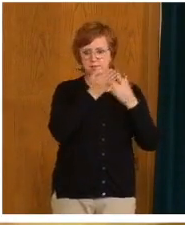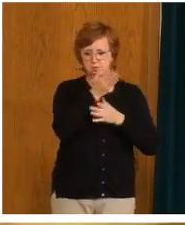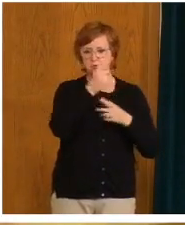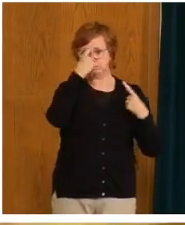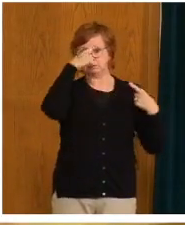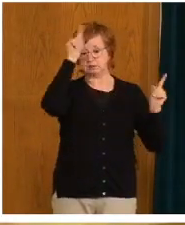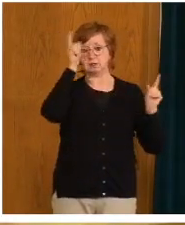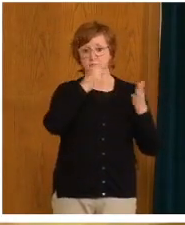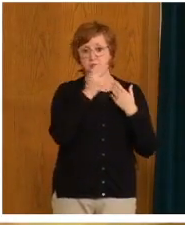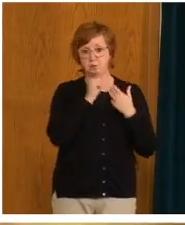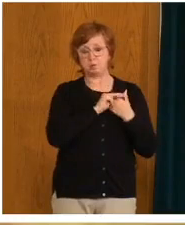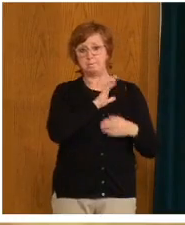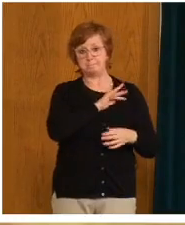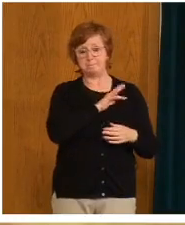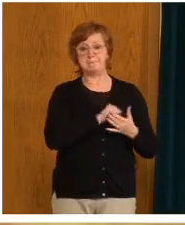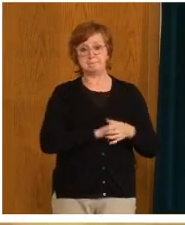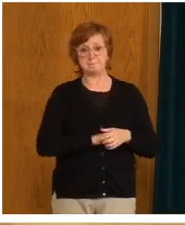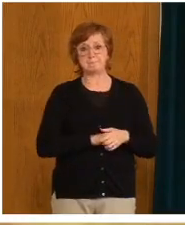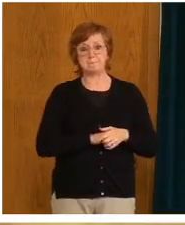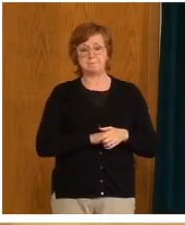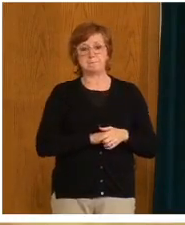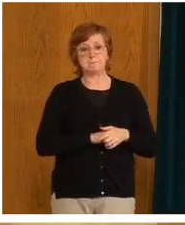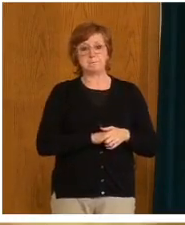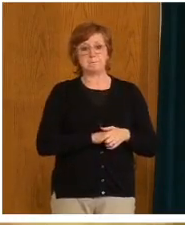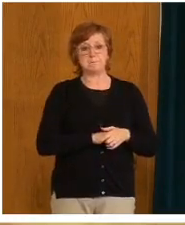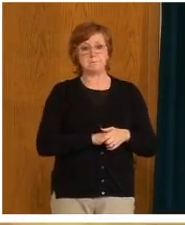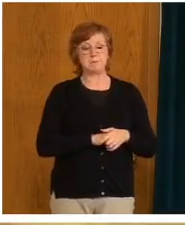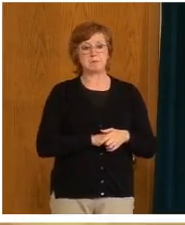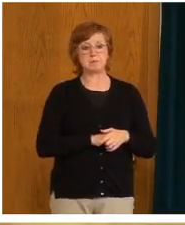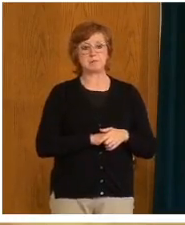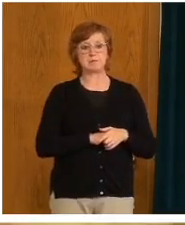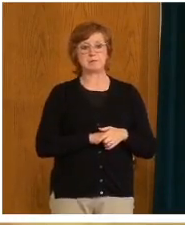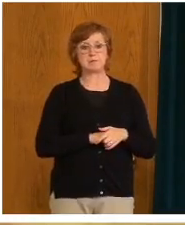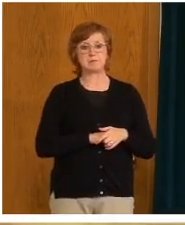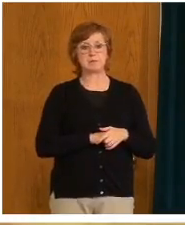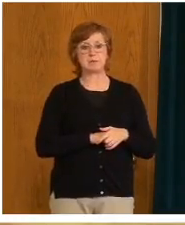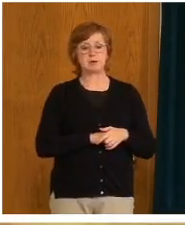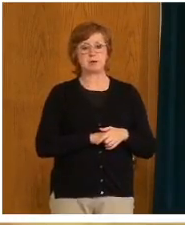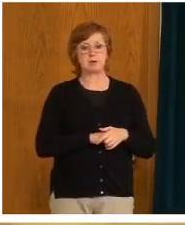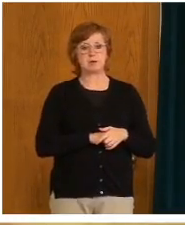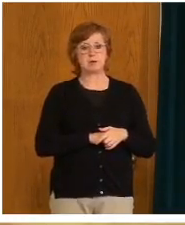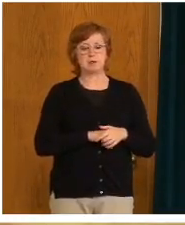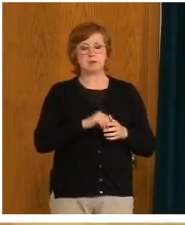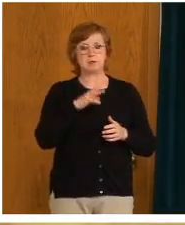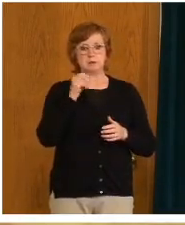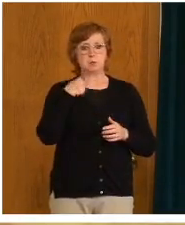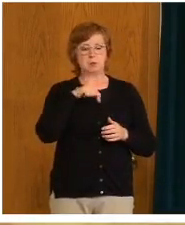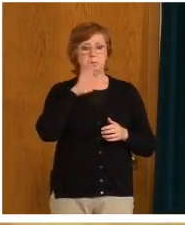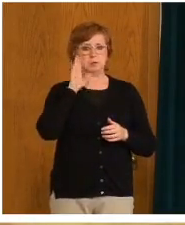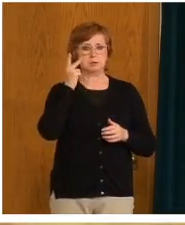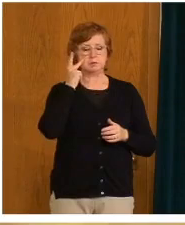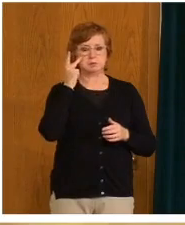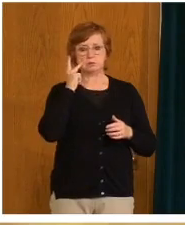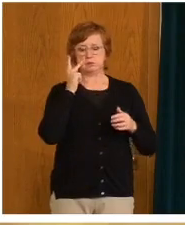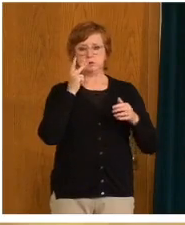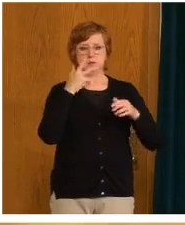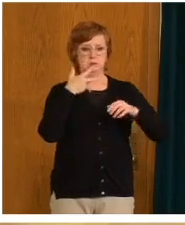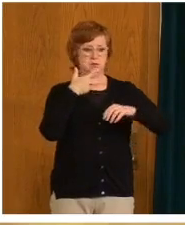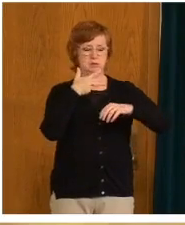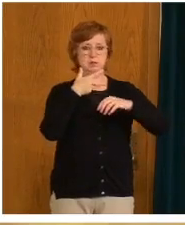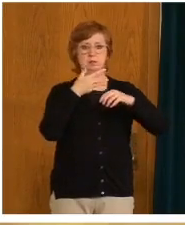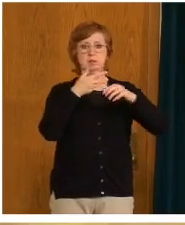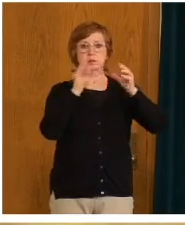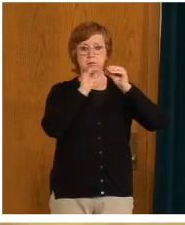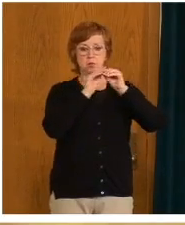something that has worked and worked well, and you'll likely see as our vaccine deliveries continue to increased allocations to our